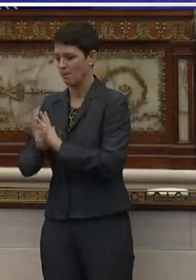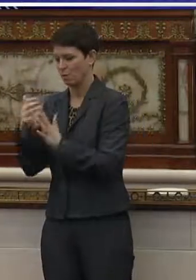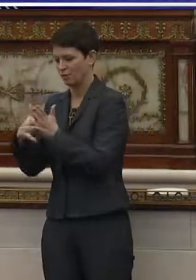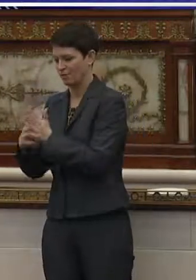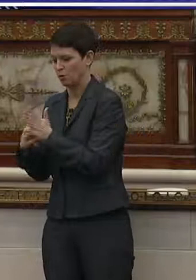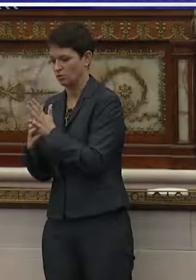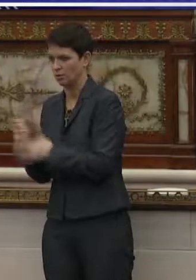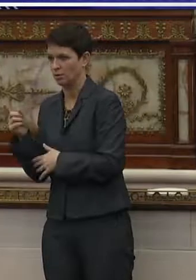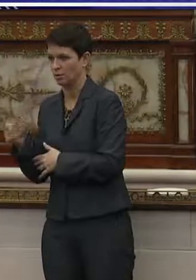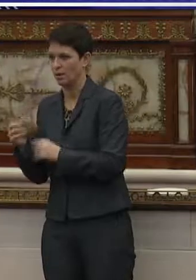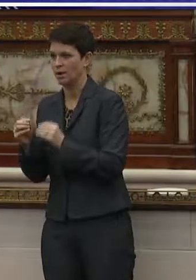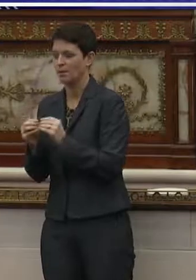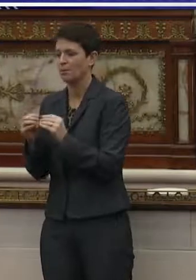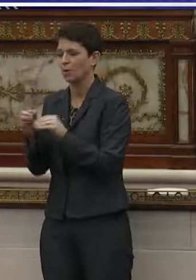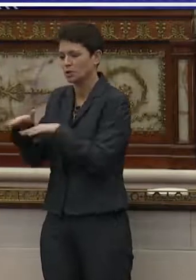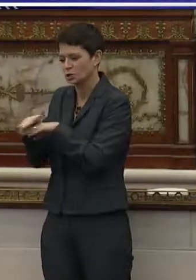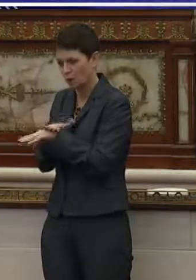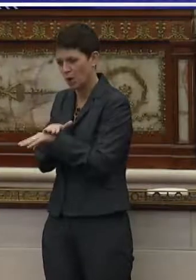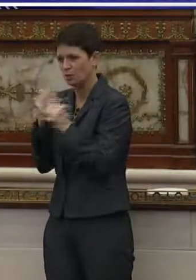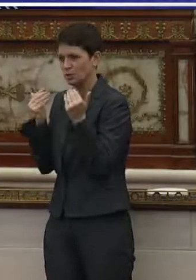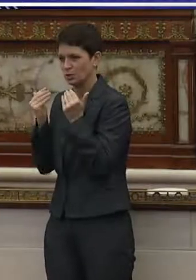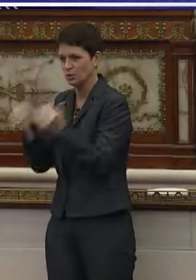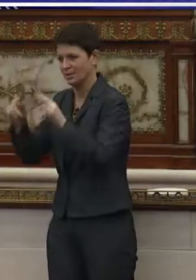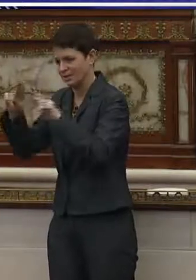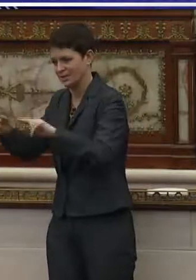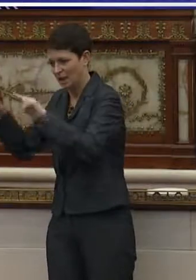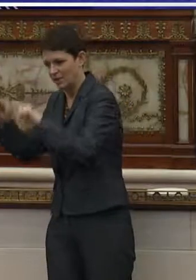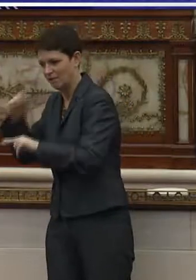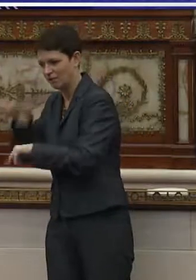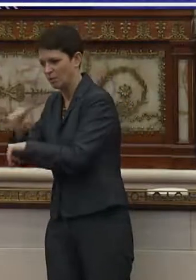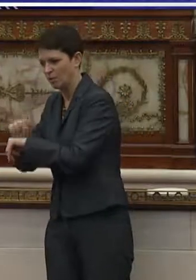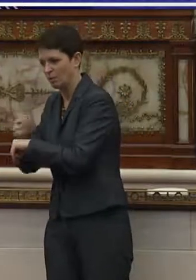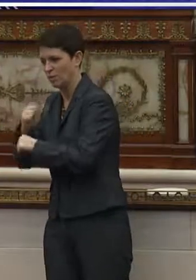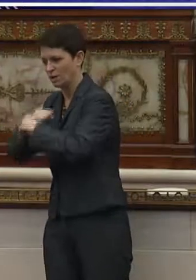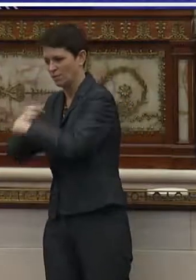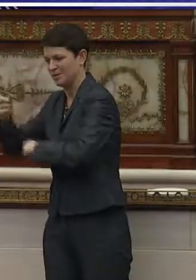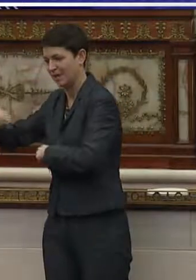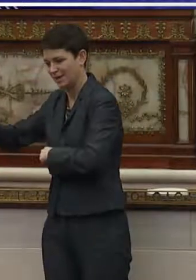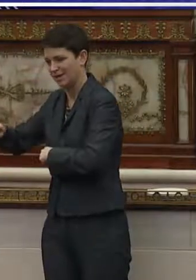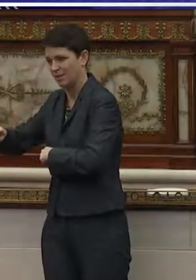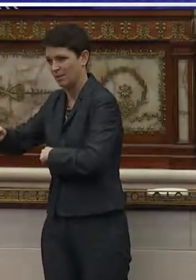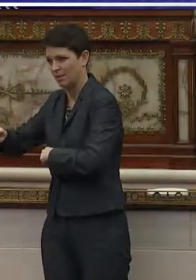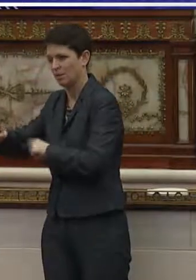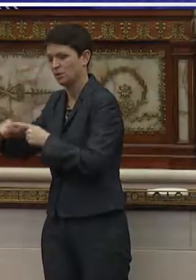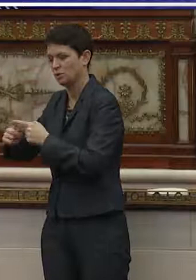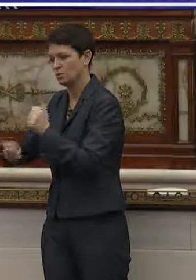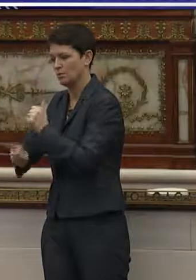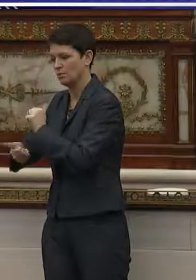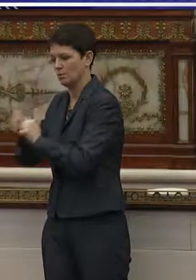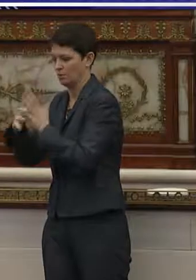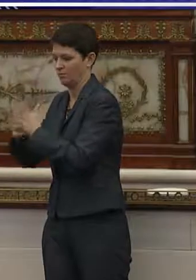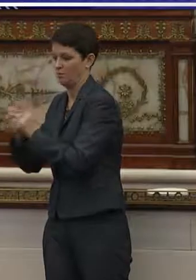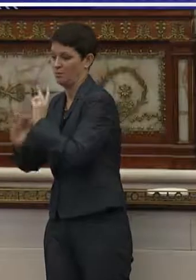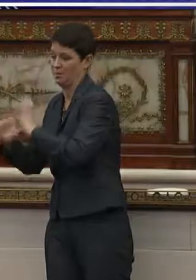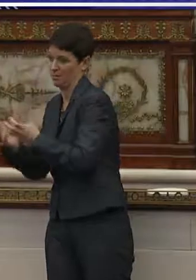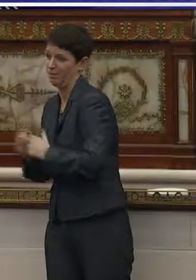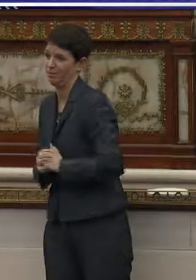vulnerable are the slowest to go in and sign up for these appointments. We're trying to protect those appointments to the most vulnerable folks.